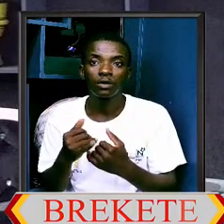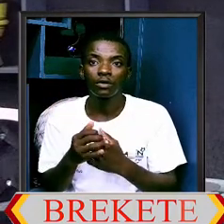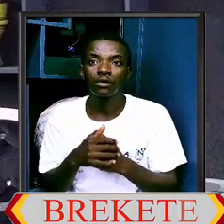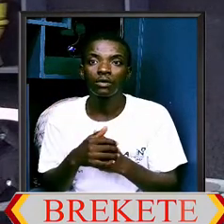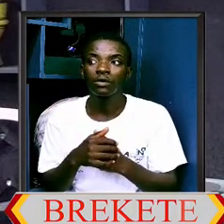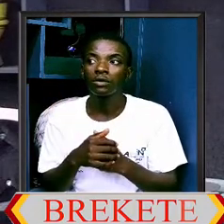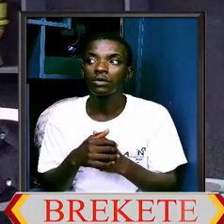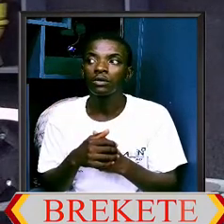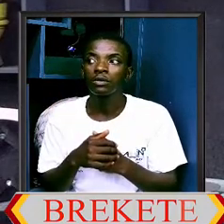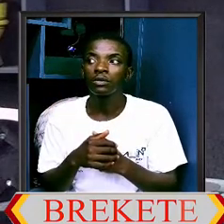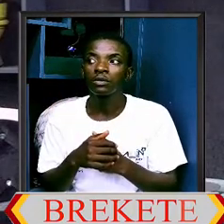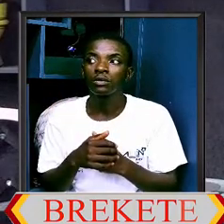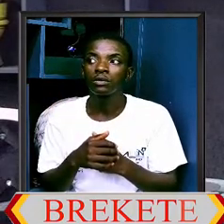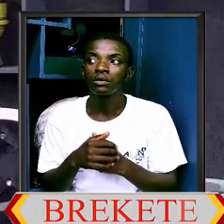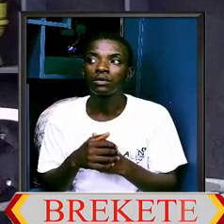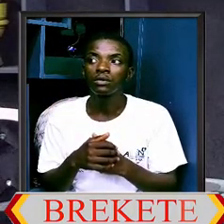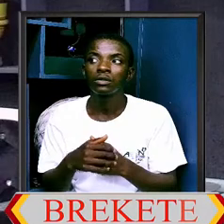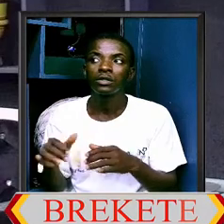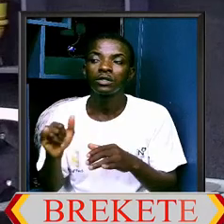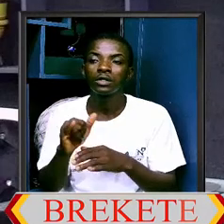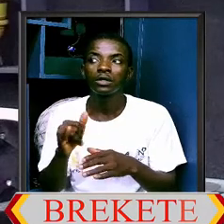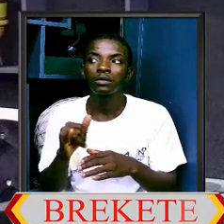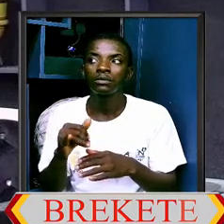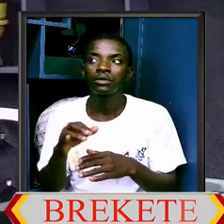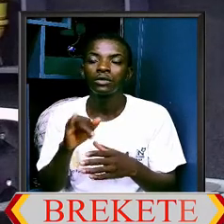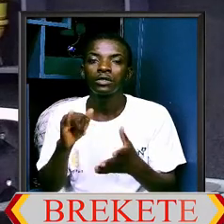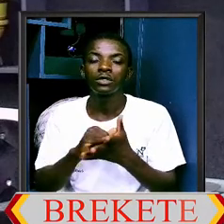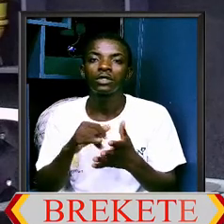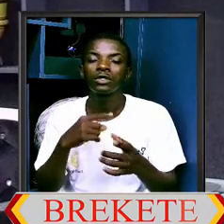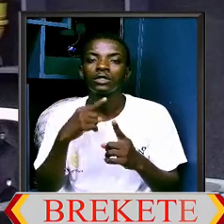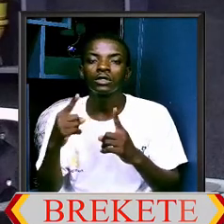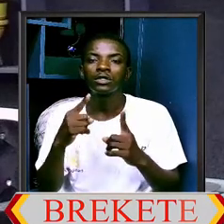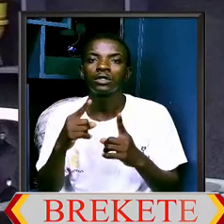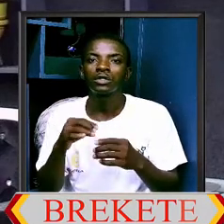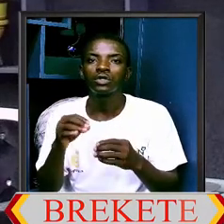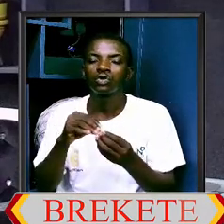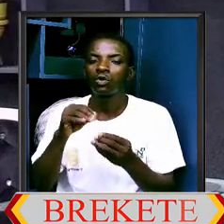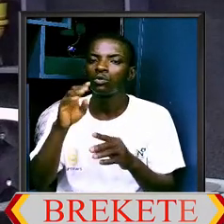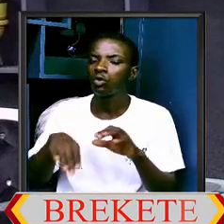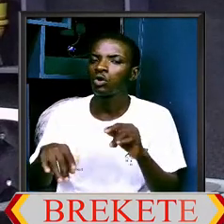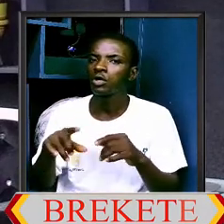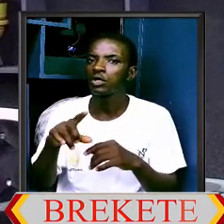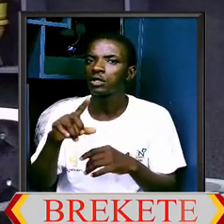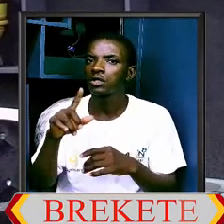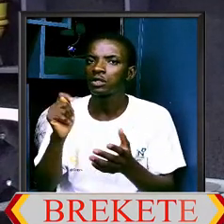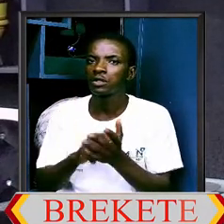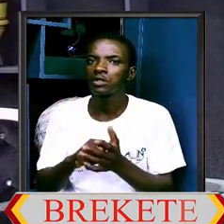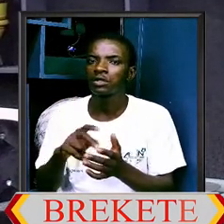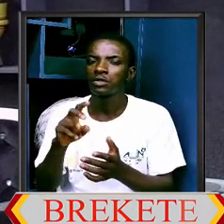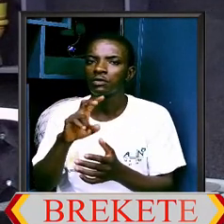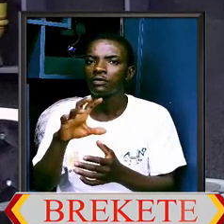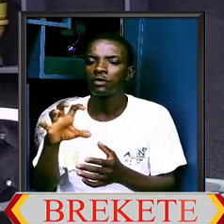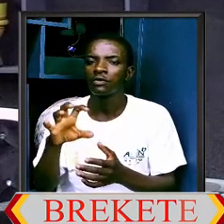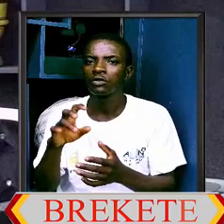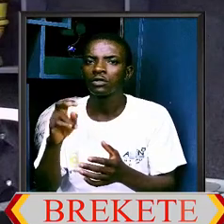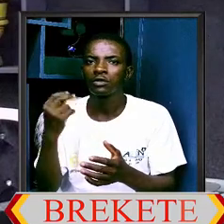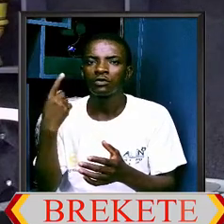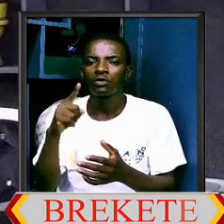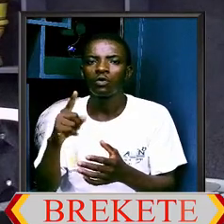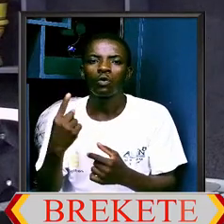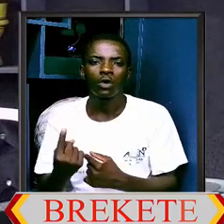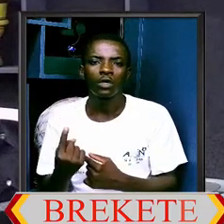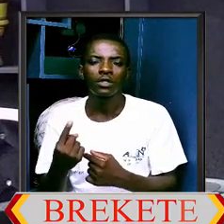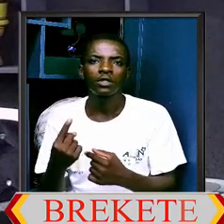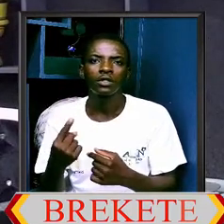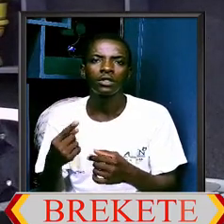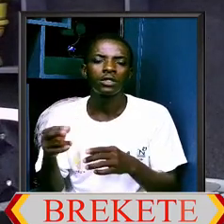blocking his camera and I make same, tell you. Thank the you, same man. Seedling where we they talk about now is not more than 1,500 naira for one. The